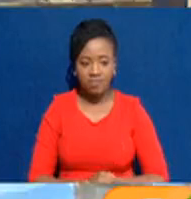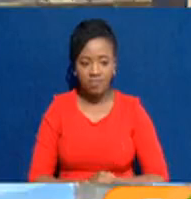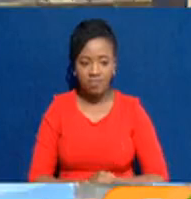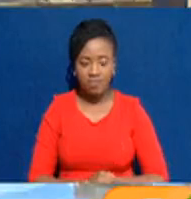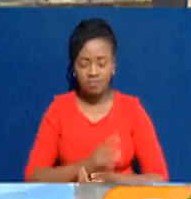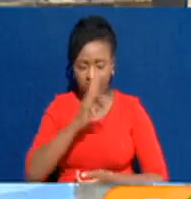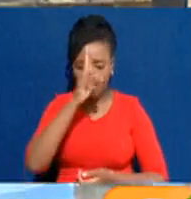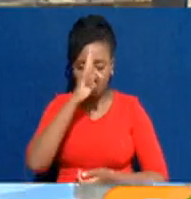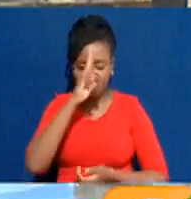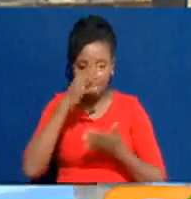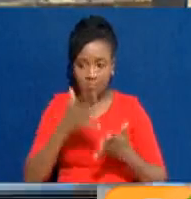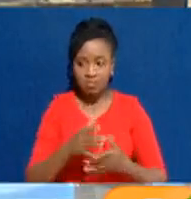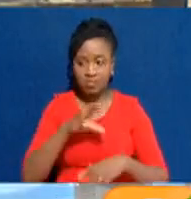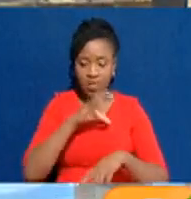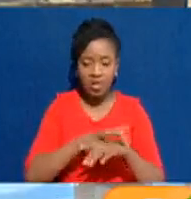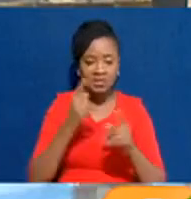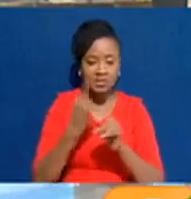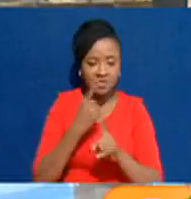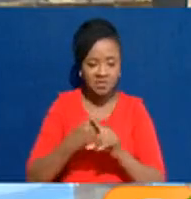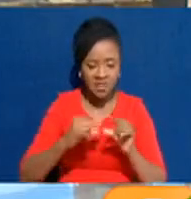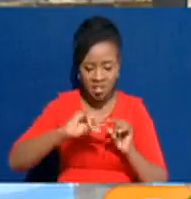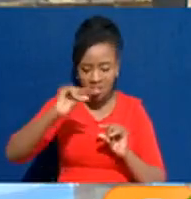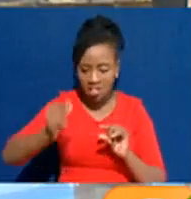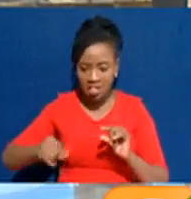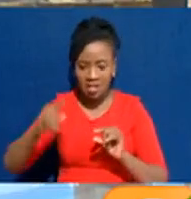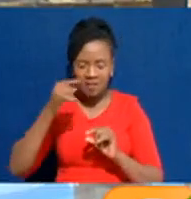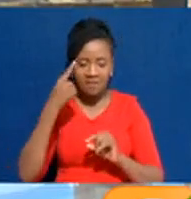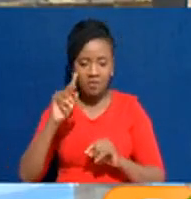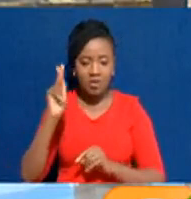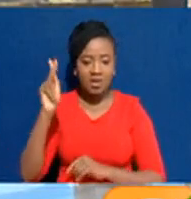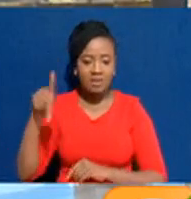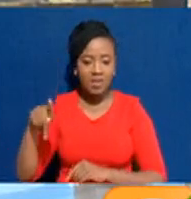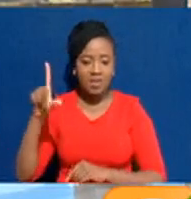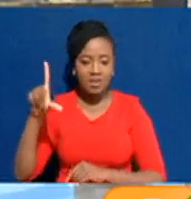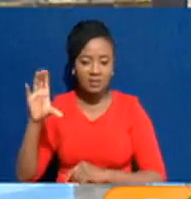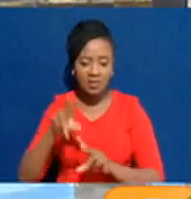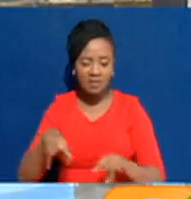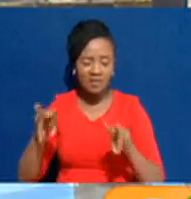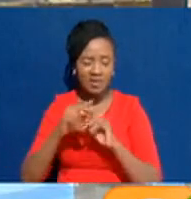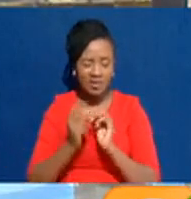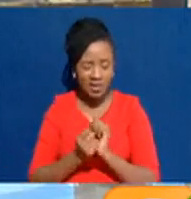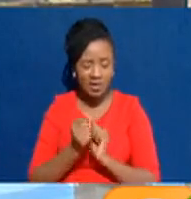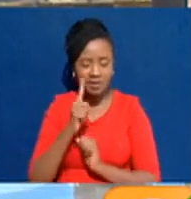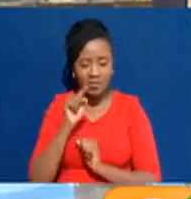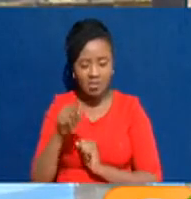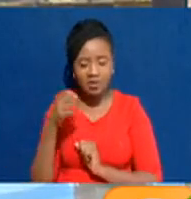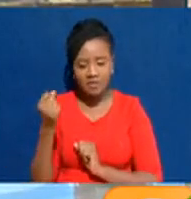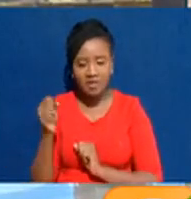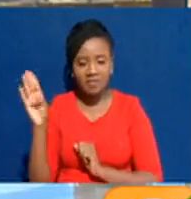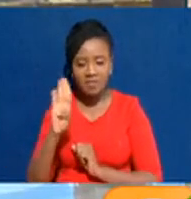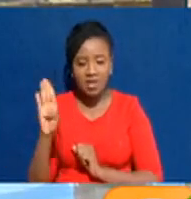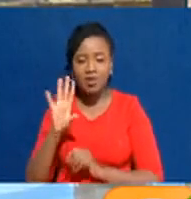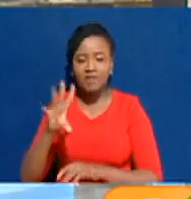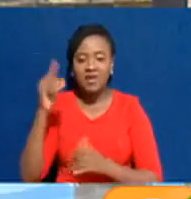Police have impounded cables, transformers and other equipment belonging to KPLC worth 11.5 million shillings from a compound in